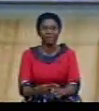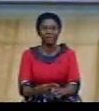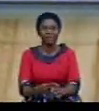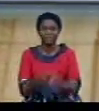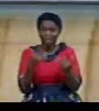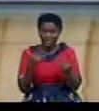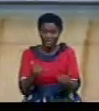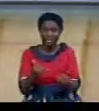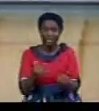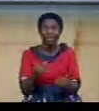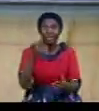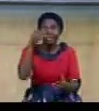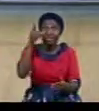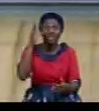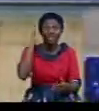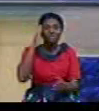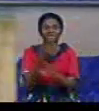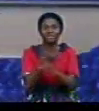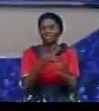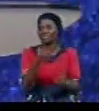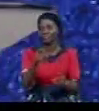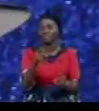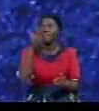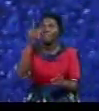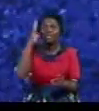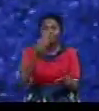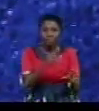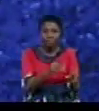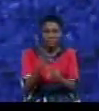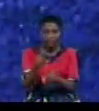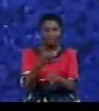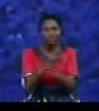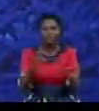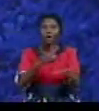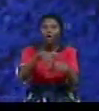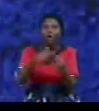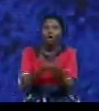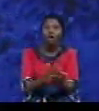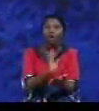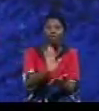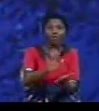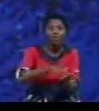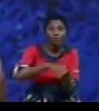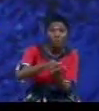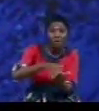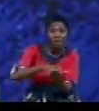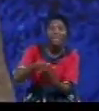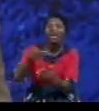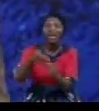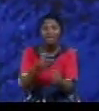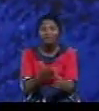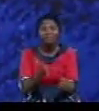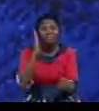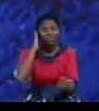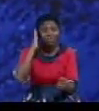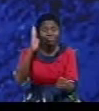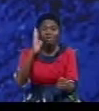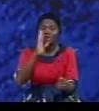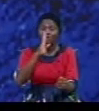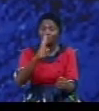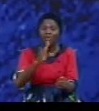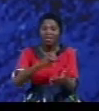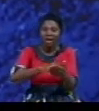he'll deliver you he will set you free all your weaknesses everything is totally